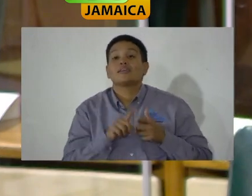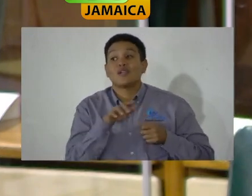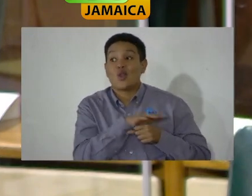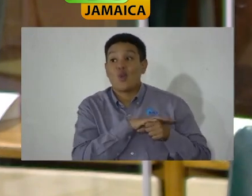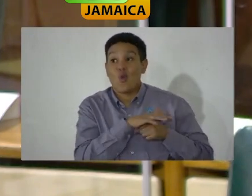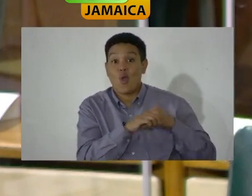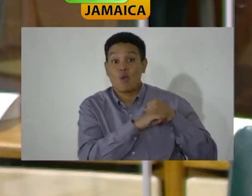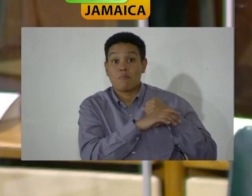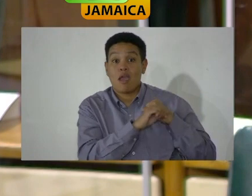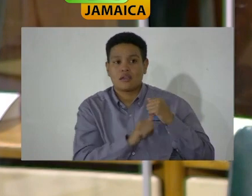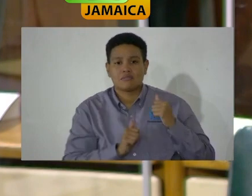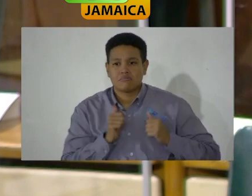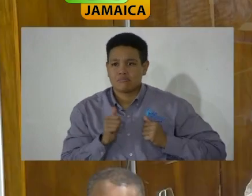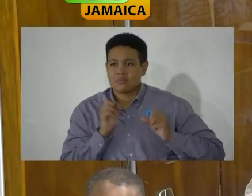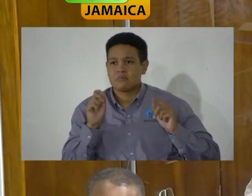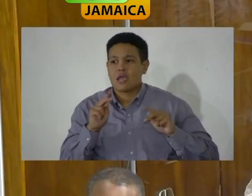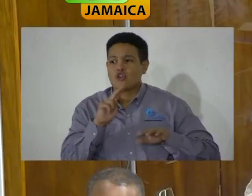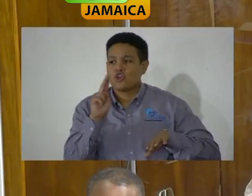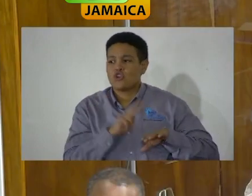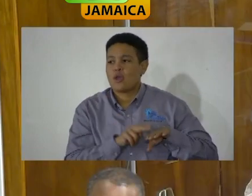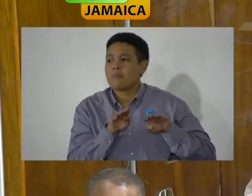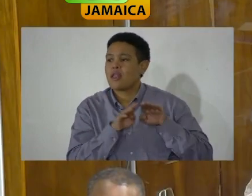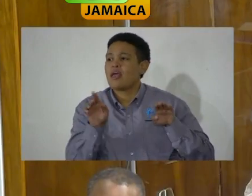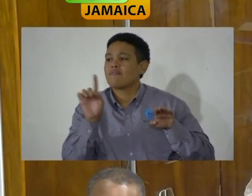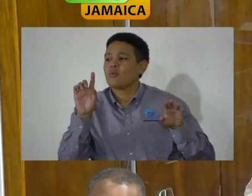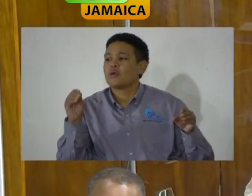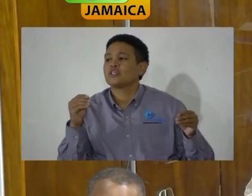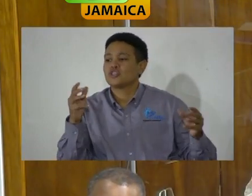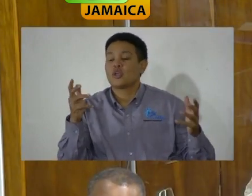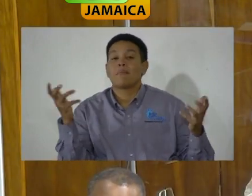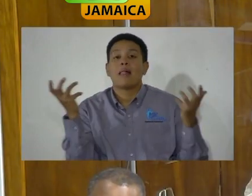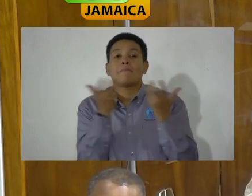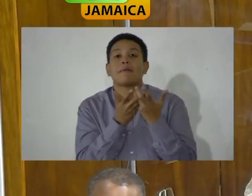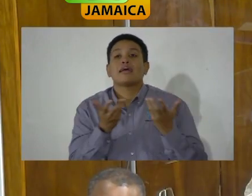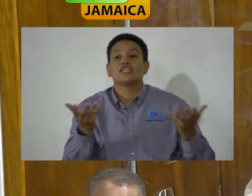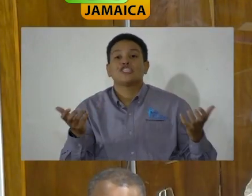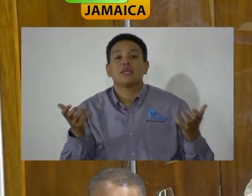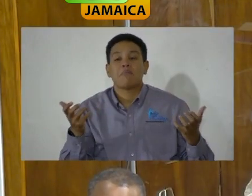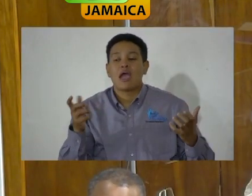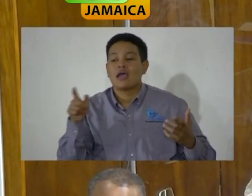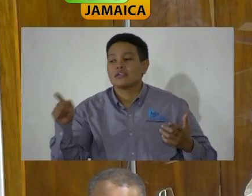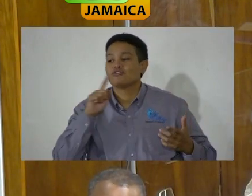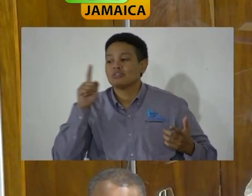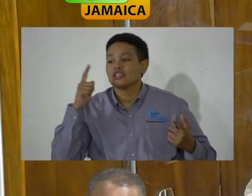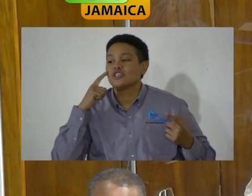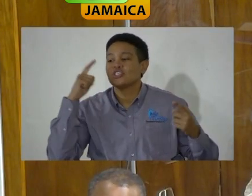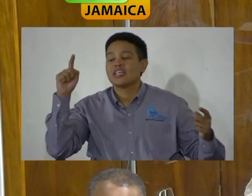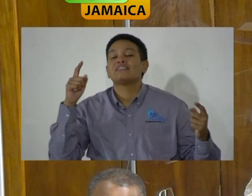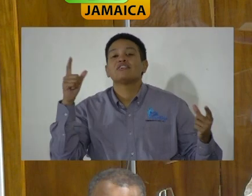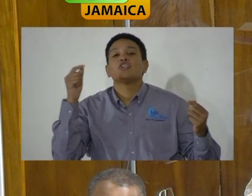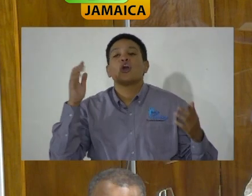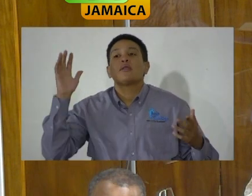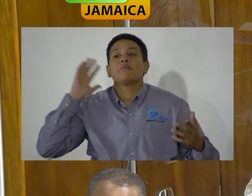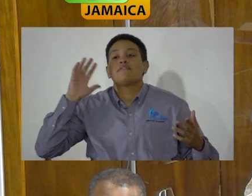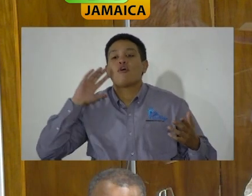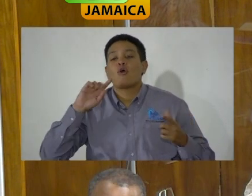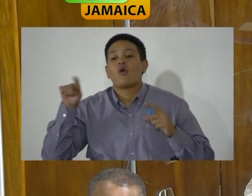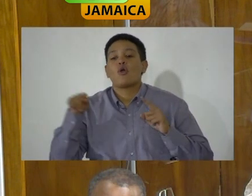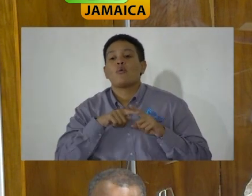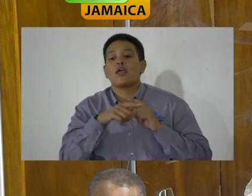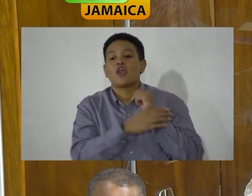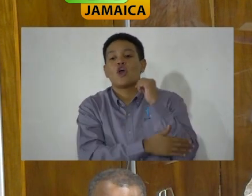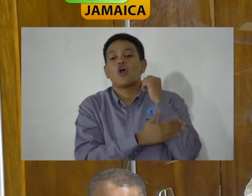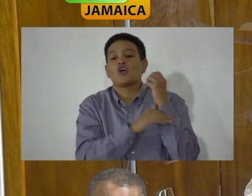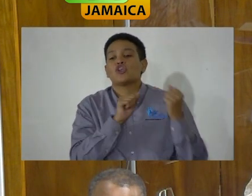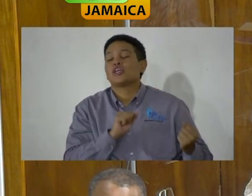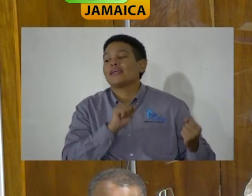to normal levels where supply matches demand, as was successfully done before when the country